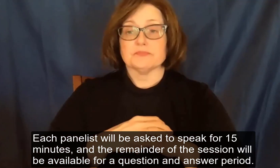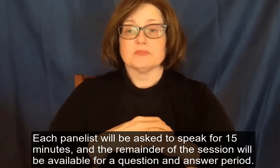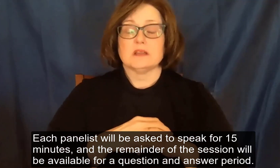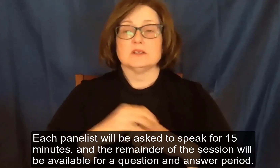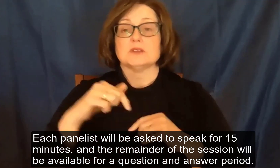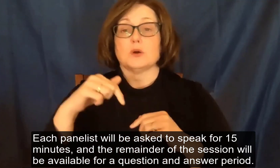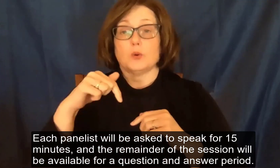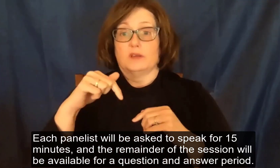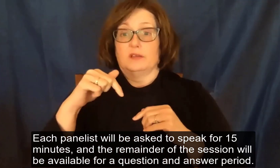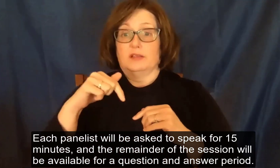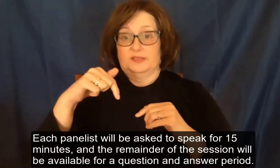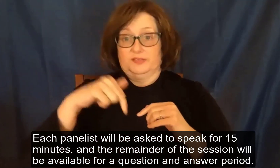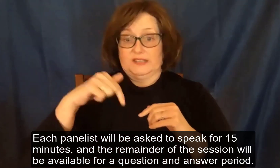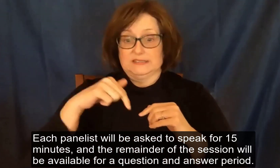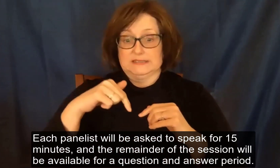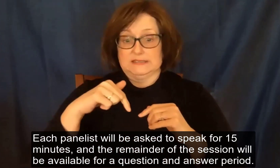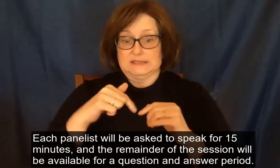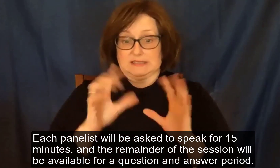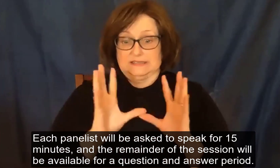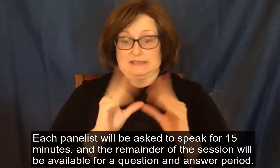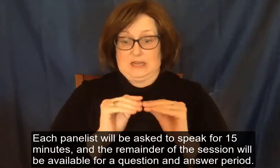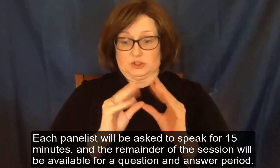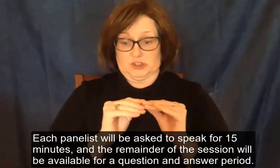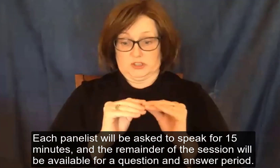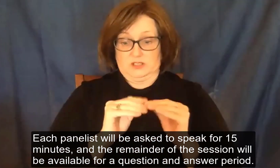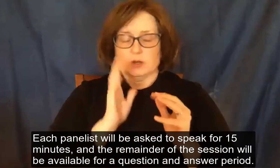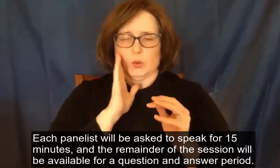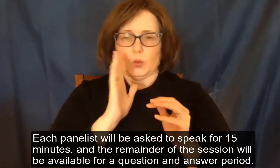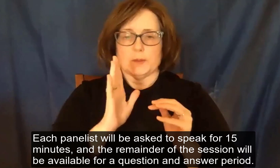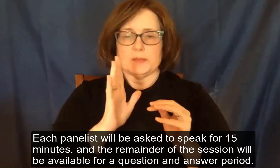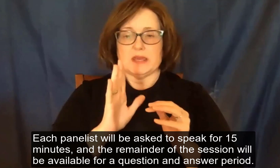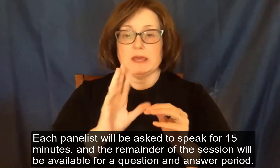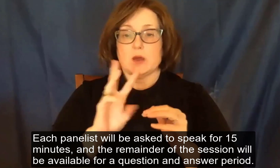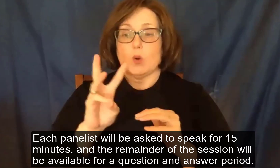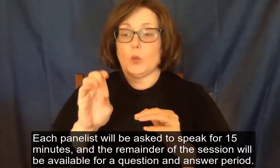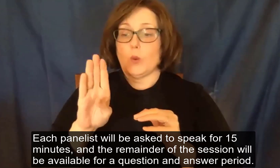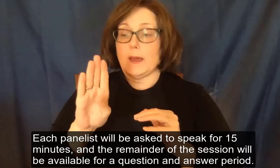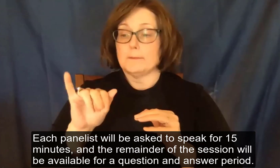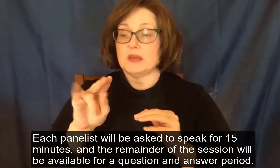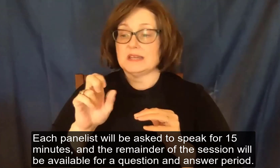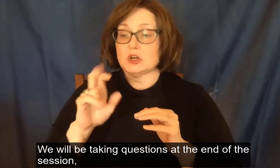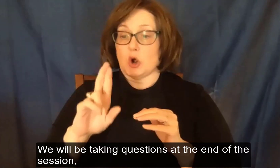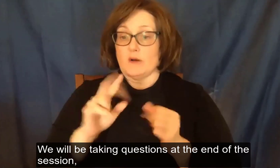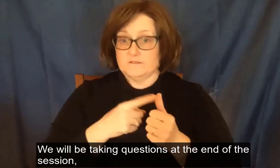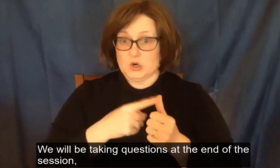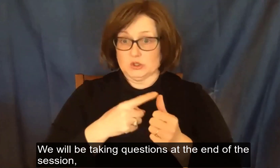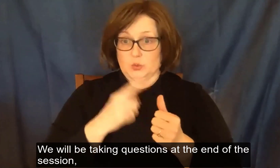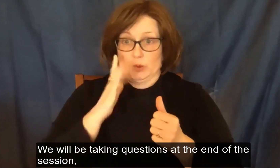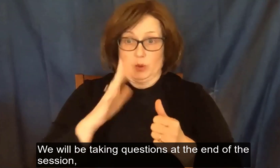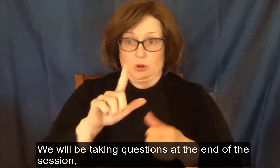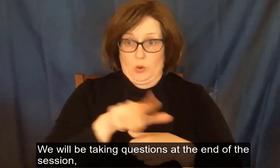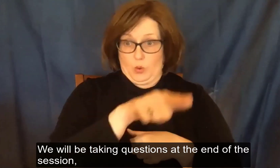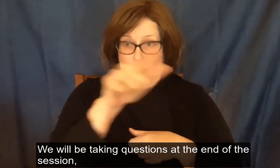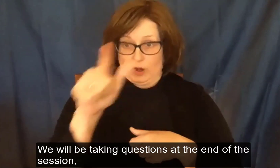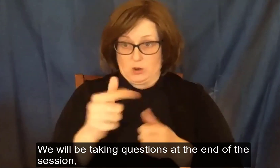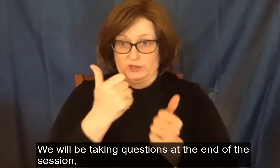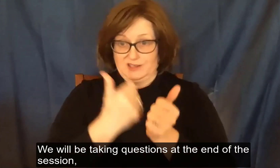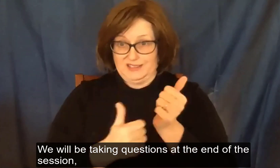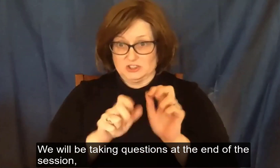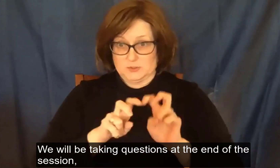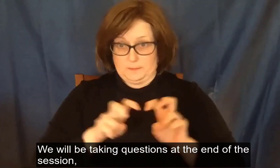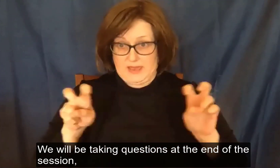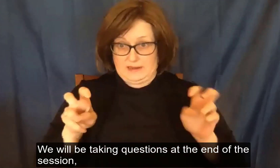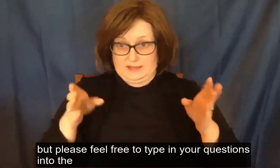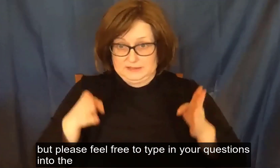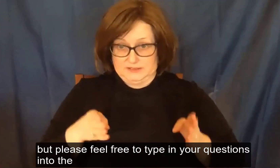15 minutes, and the remainder of the session will be available for a question and answer period. We will be taking questions at the end of